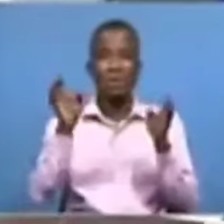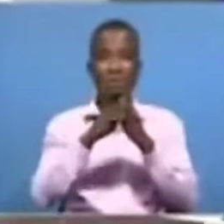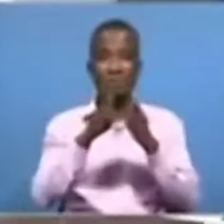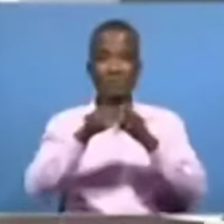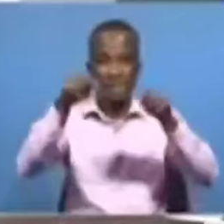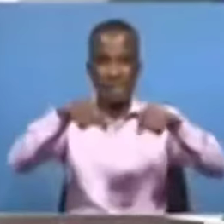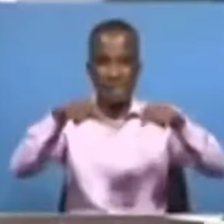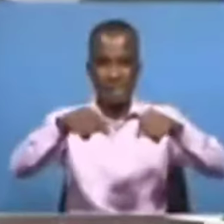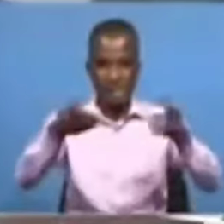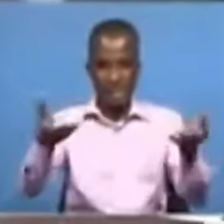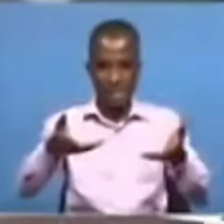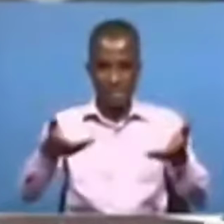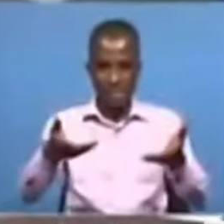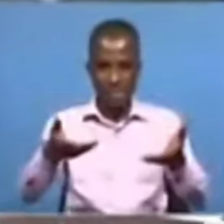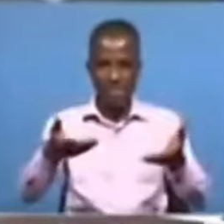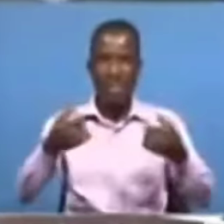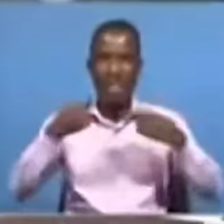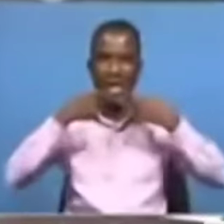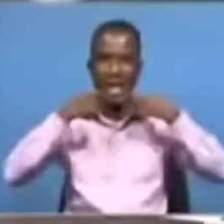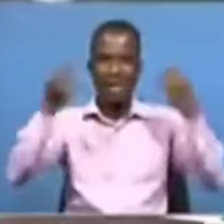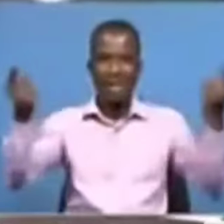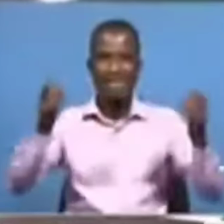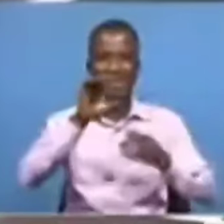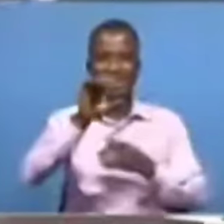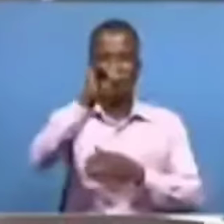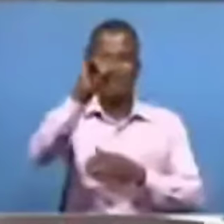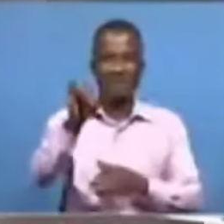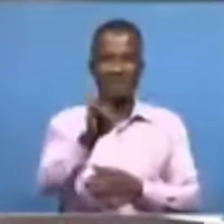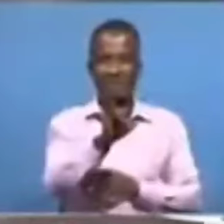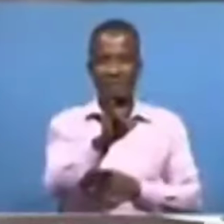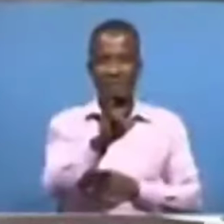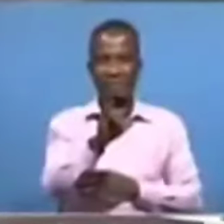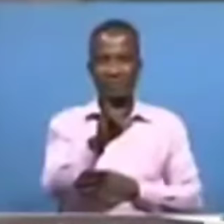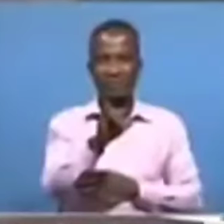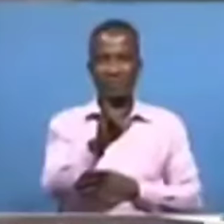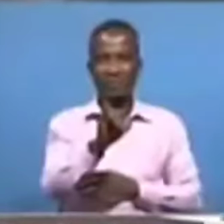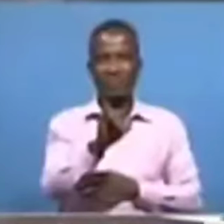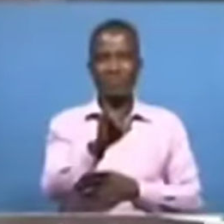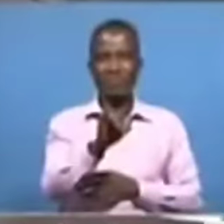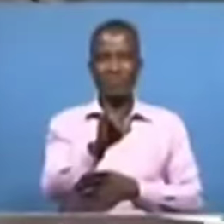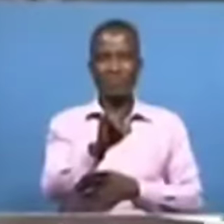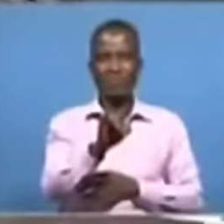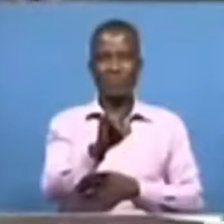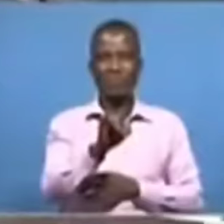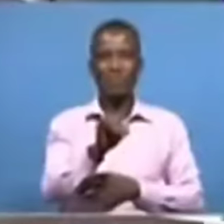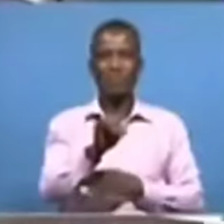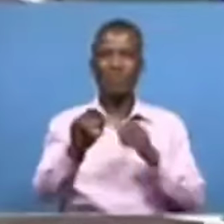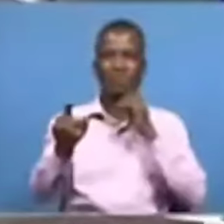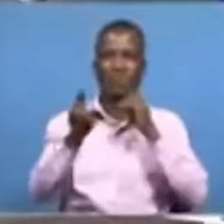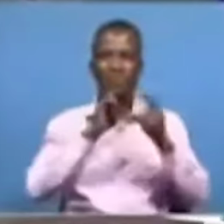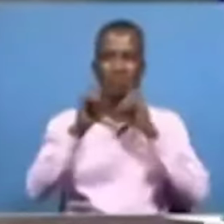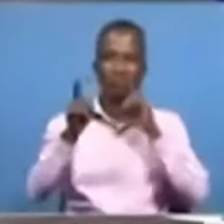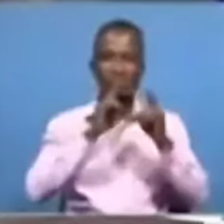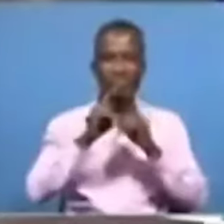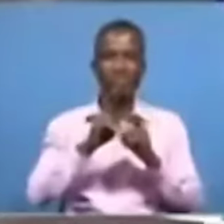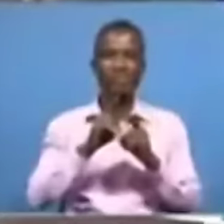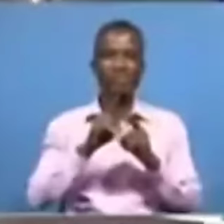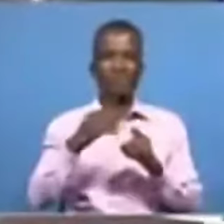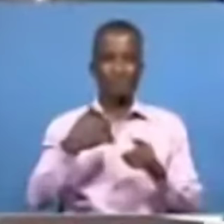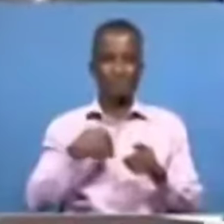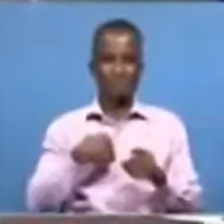Court in respect of a ruling that the court had rendered on that day. I did so in my capacity as a member of the